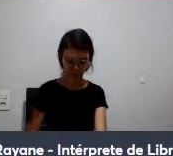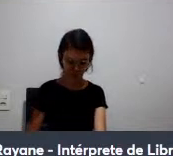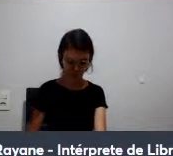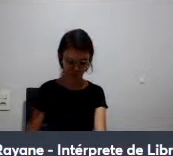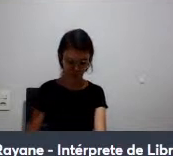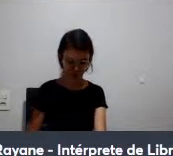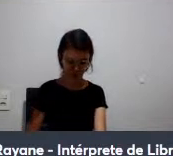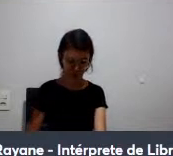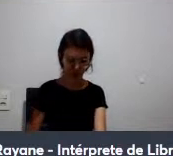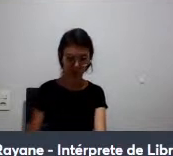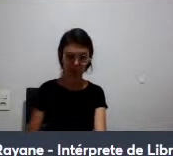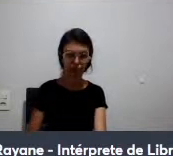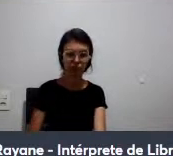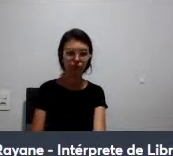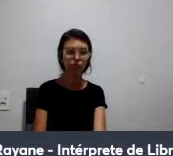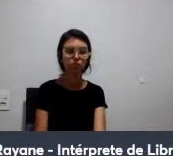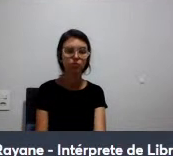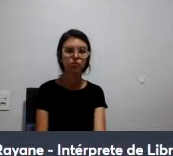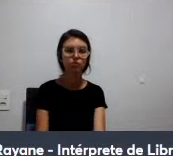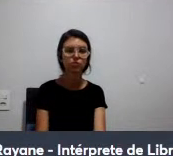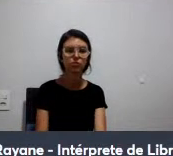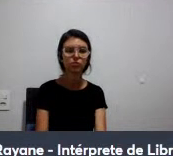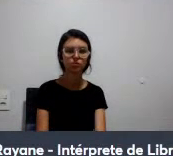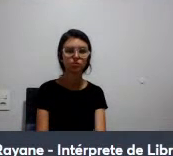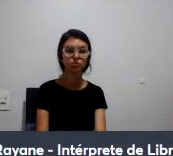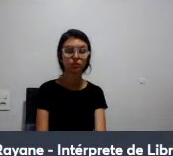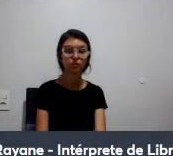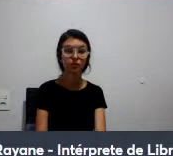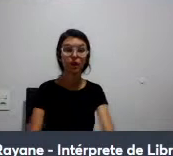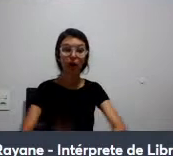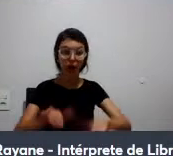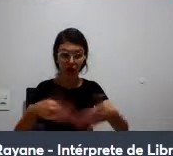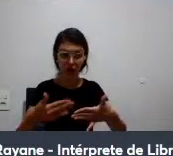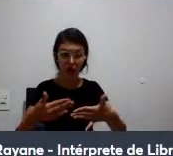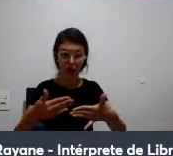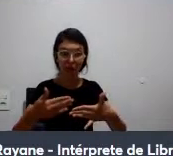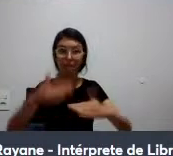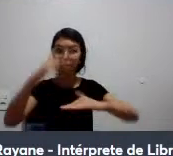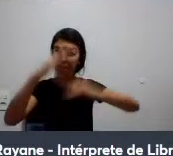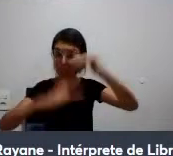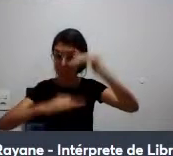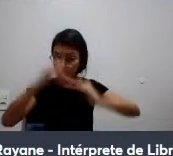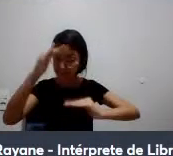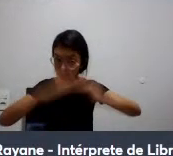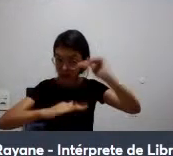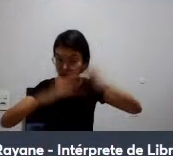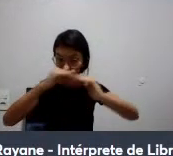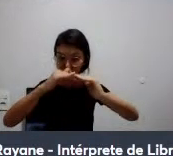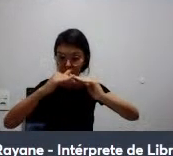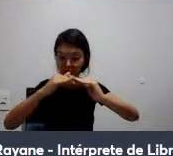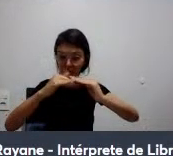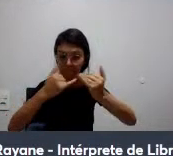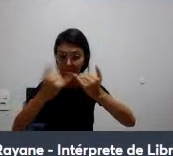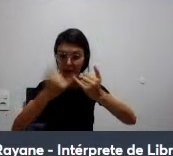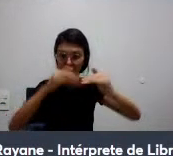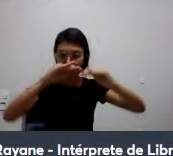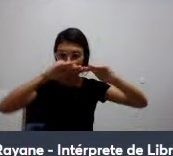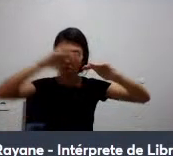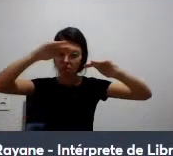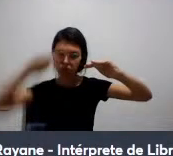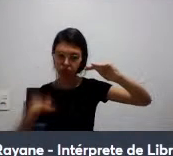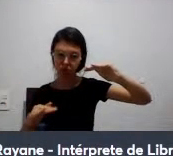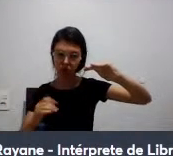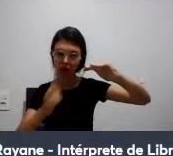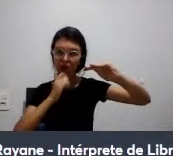and research. E esse tipo de prática é a origem de desigualdades que ainda